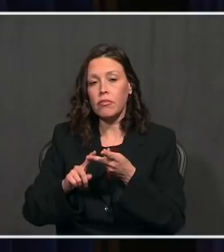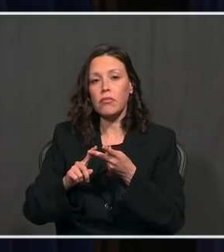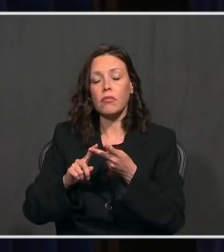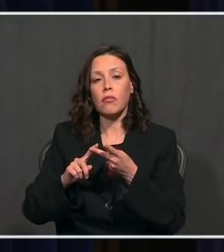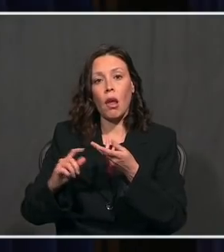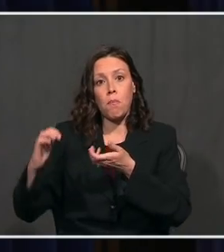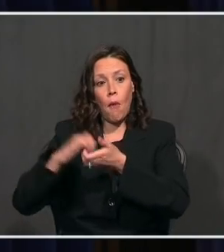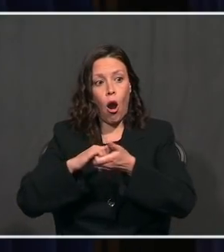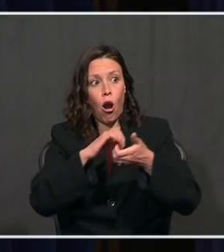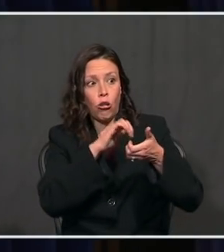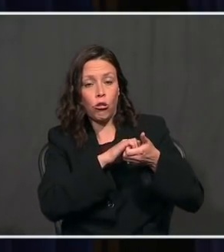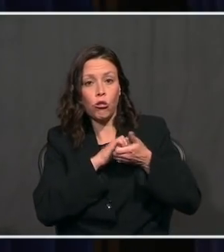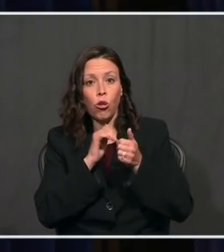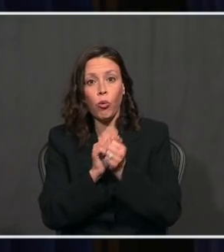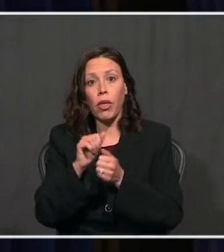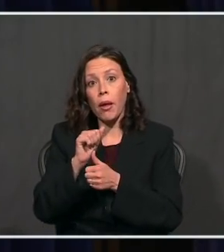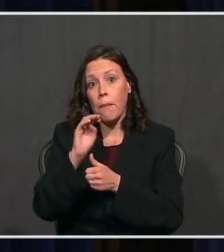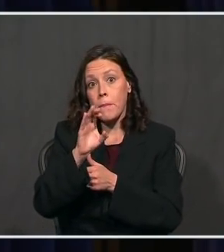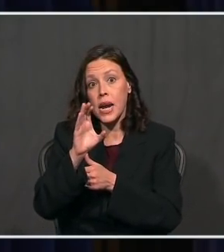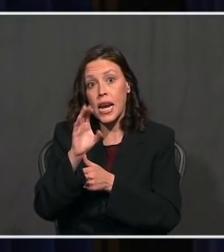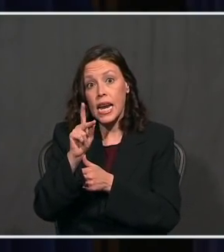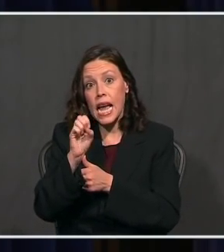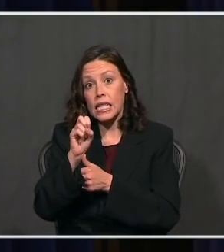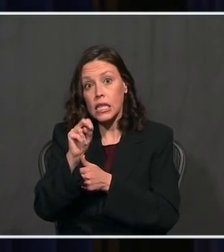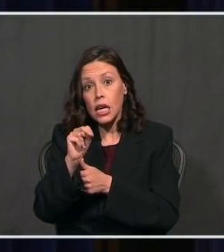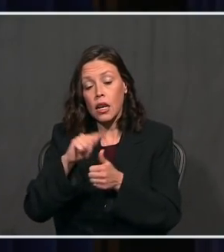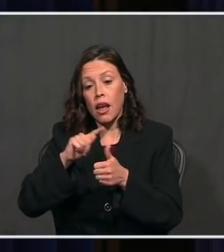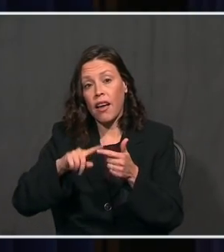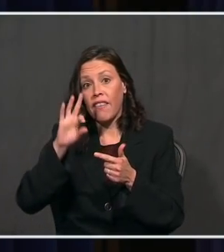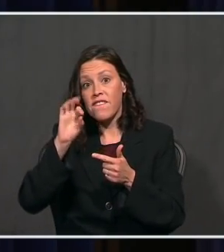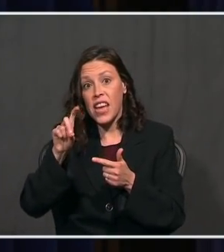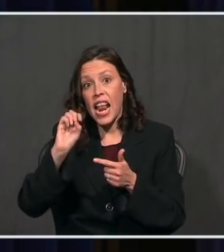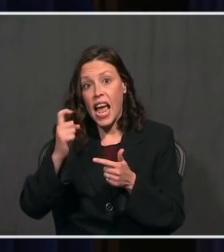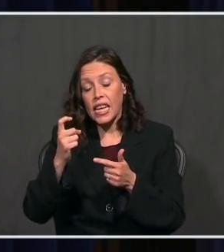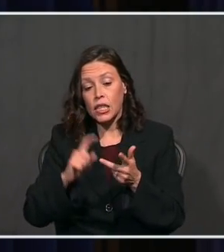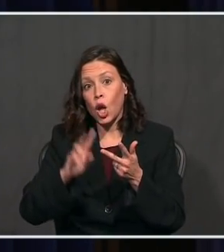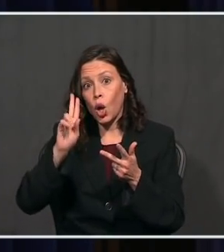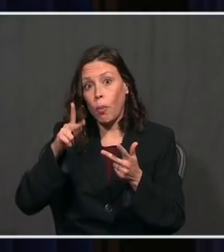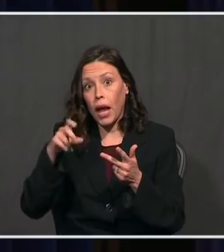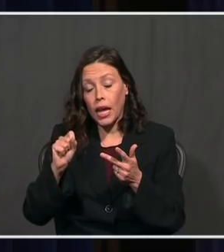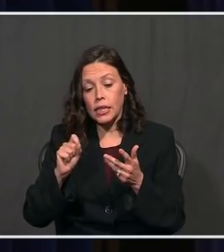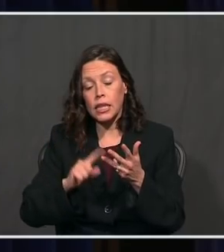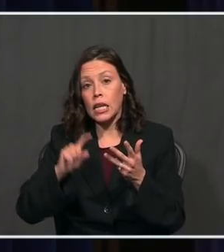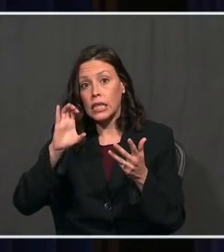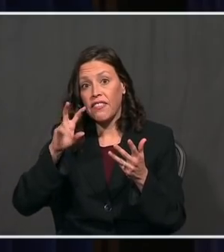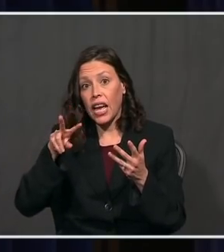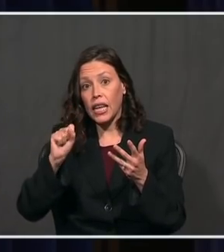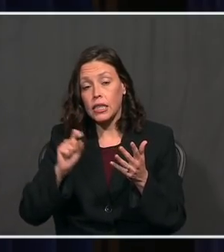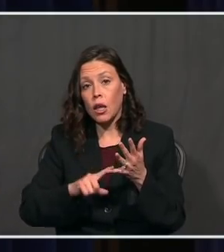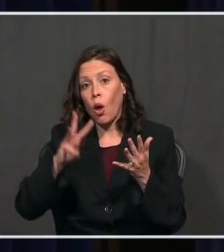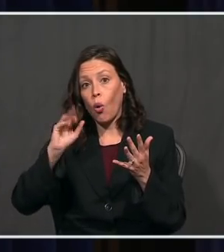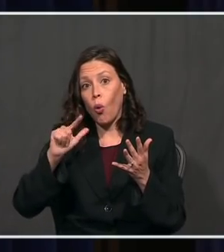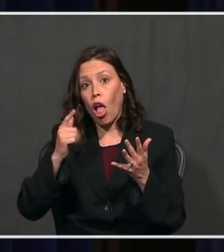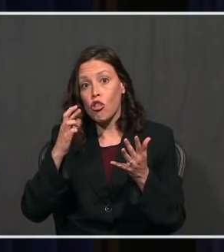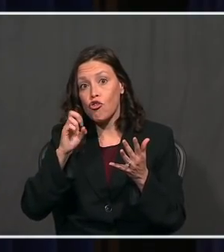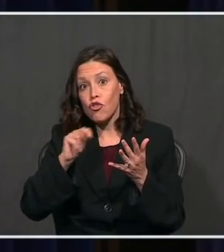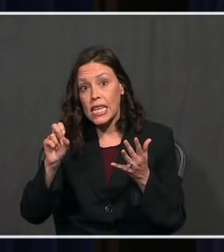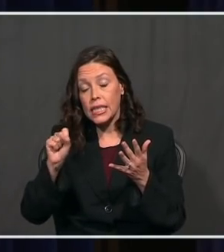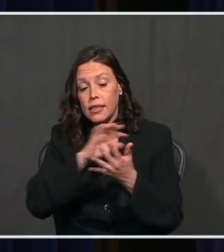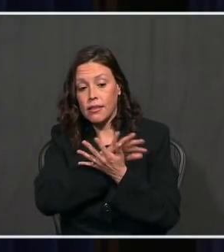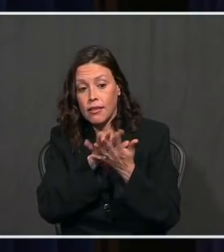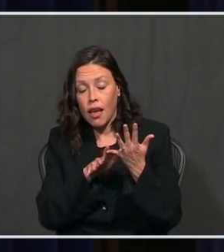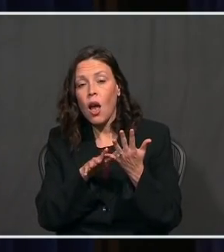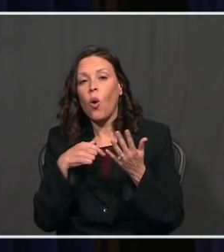our partners, McKesson, FedEx, UPS, CVS, Walgreens, right, that we will be